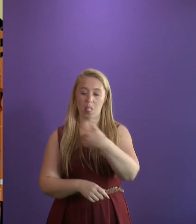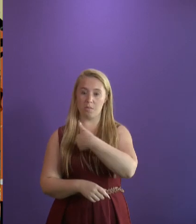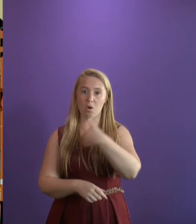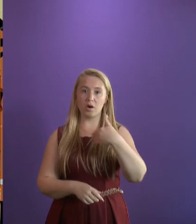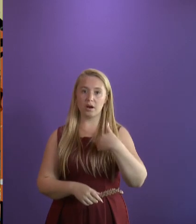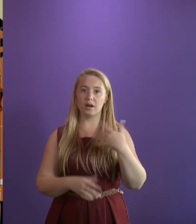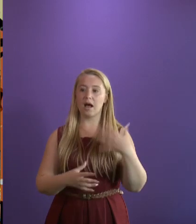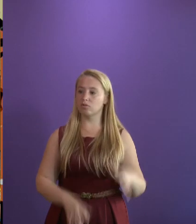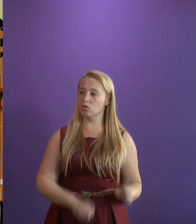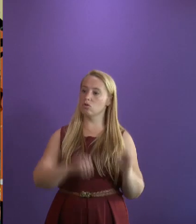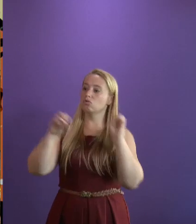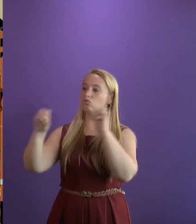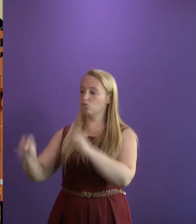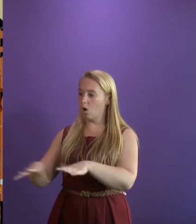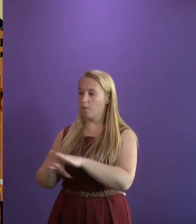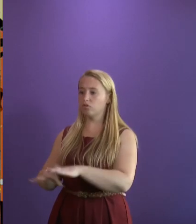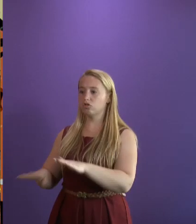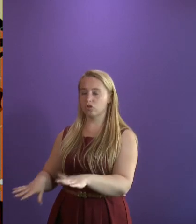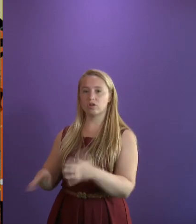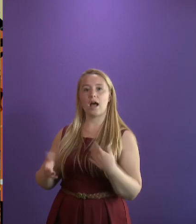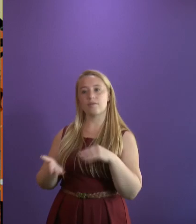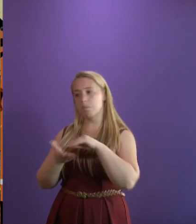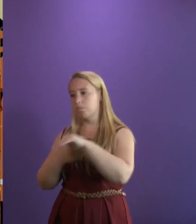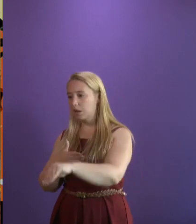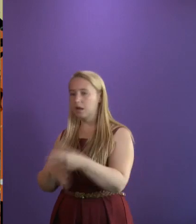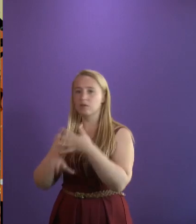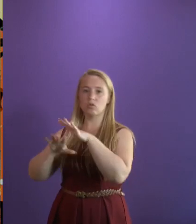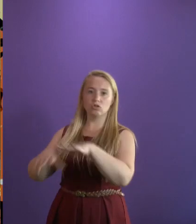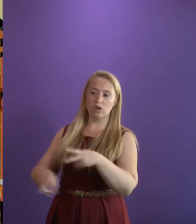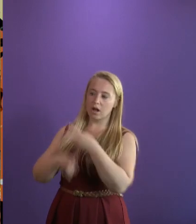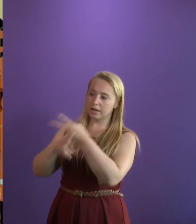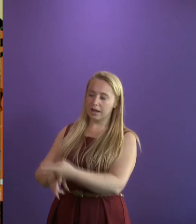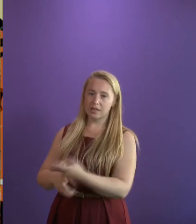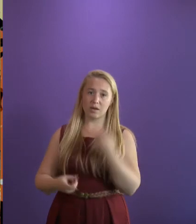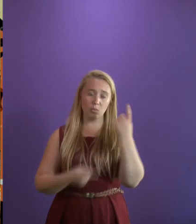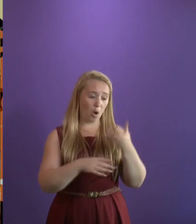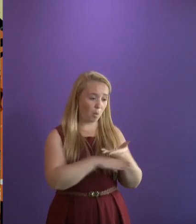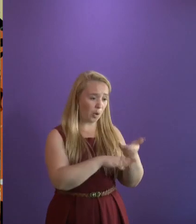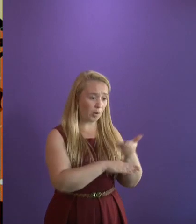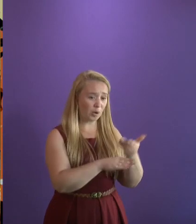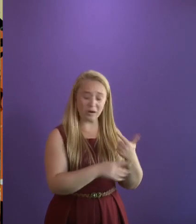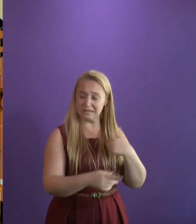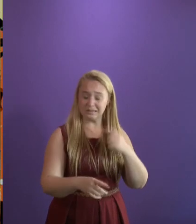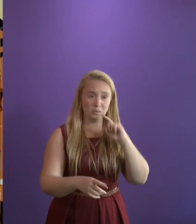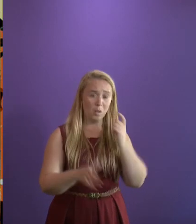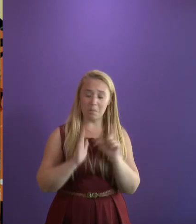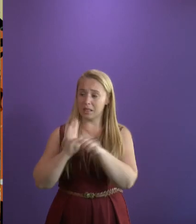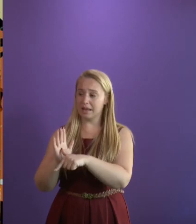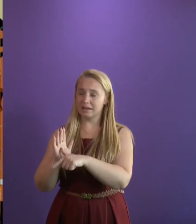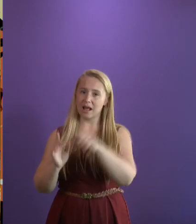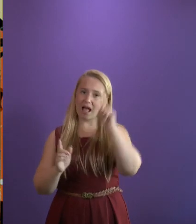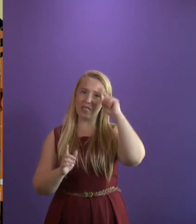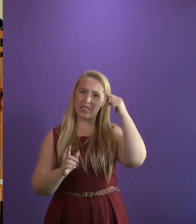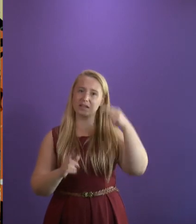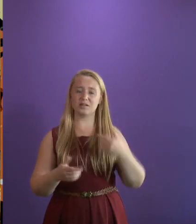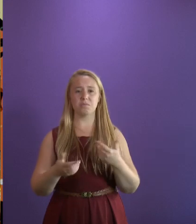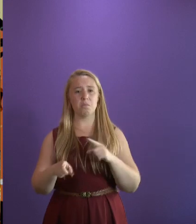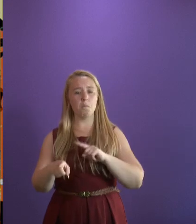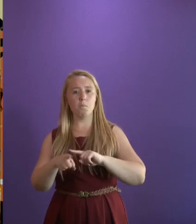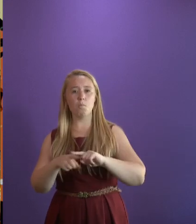your child's childcare, which you're then paying for that childcare. You're worrying if you're going to get back there at the end of the day. I'd just like to see far more